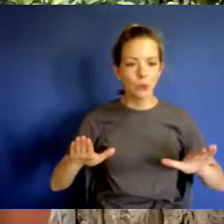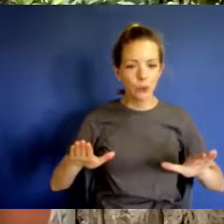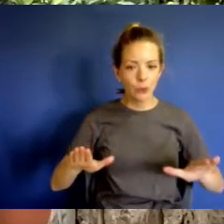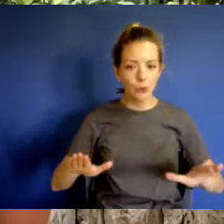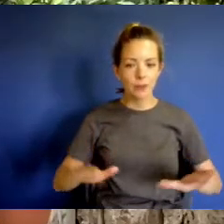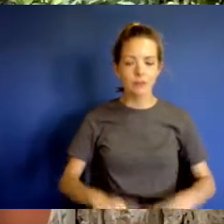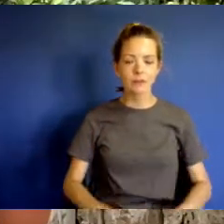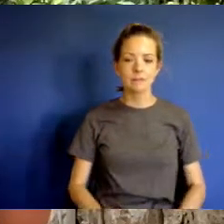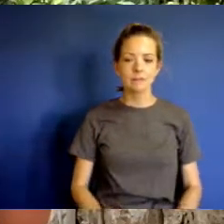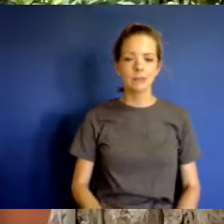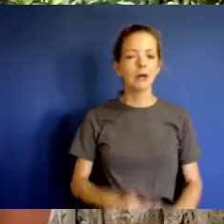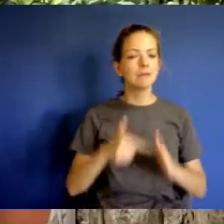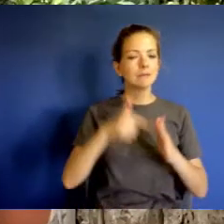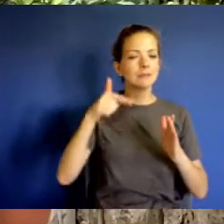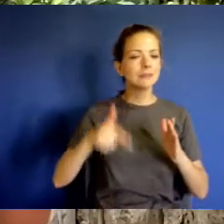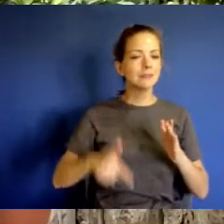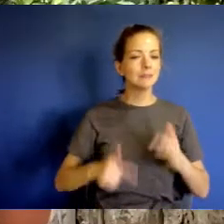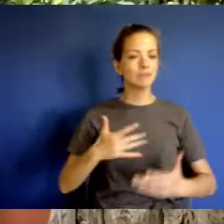a few deep breaths.